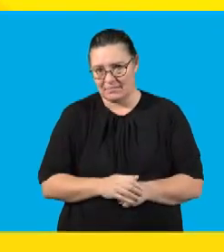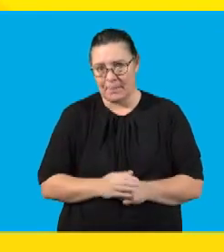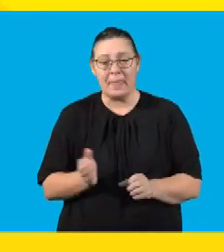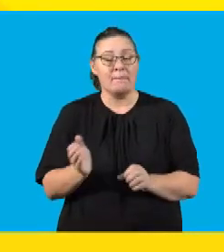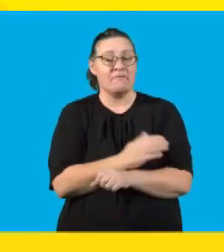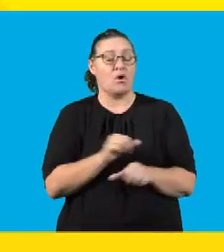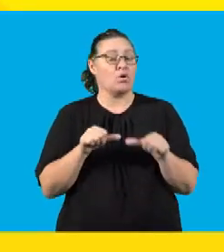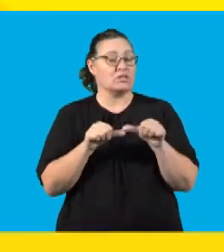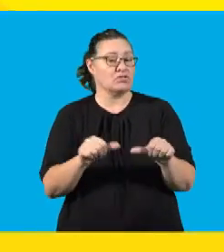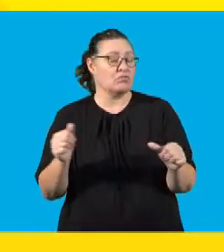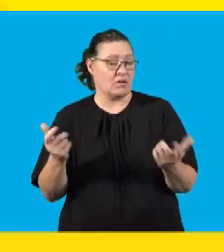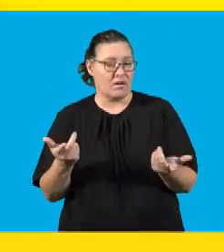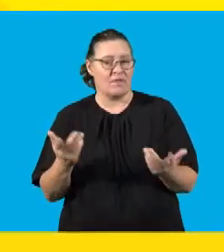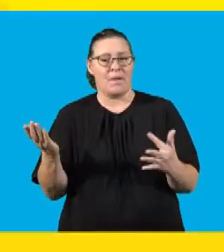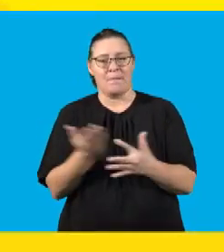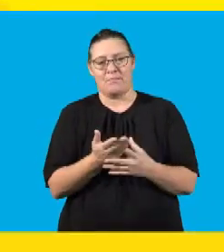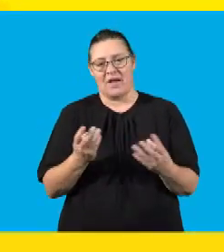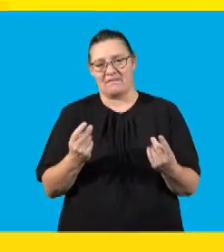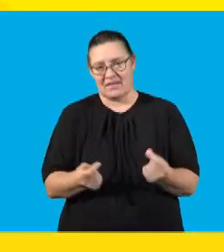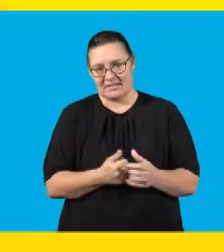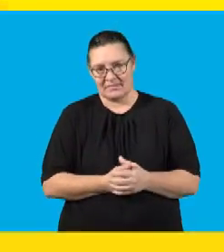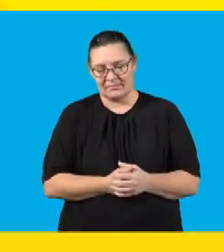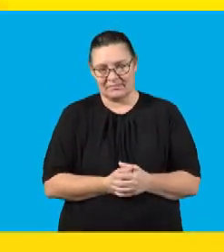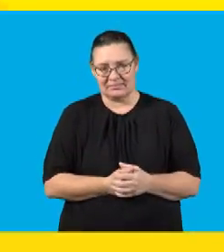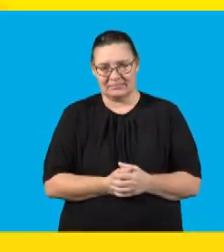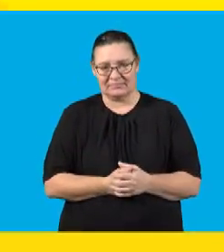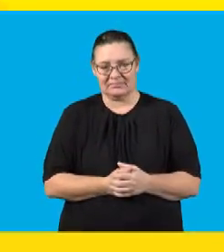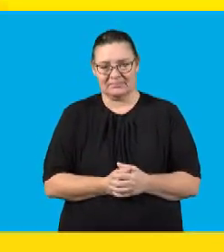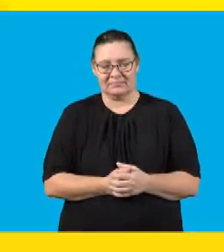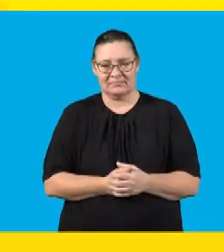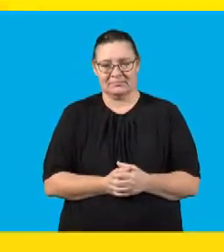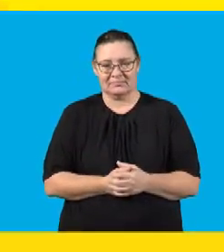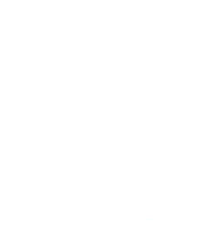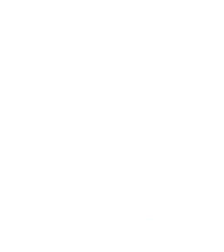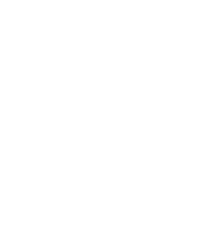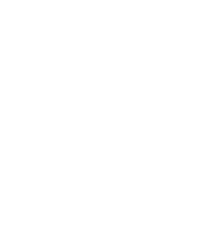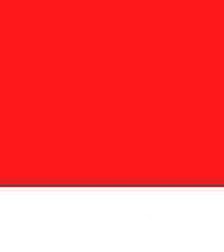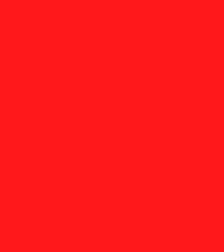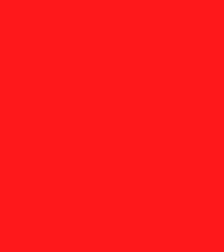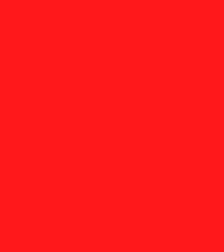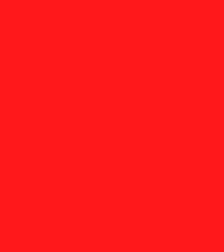continue with the next part of our lesson, we're going to go for a quick ad break. We'll be right back.